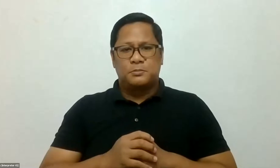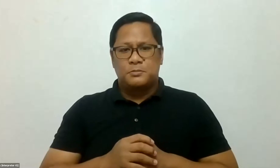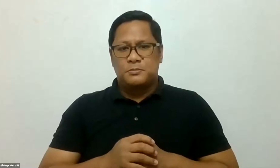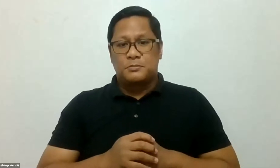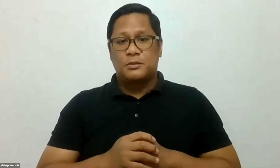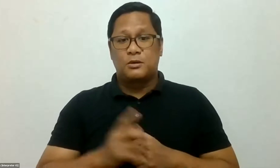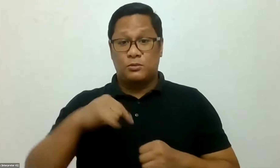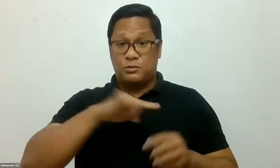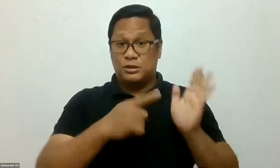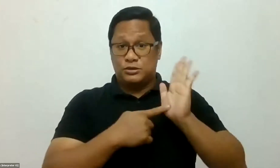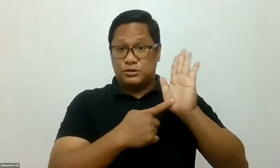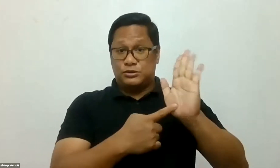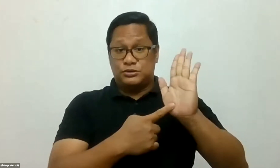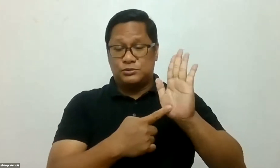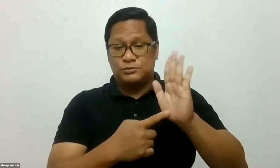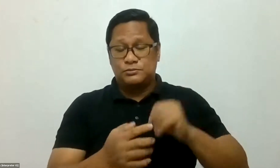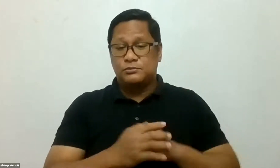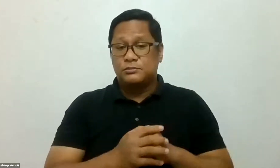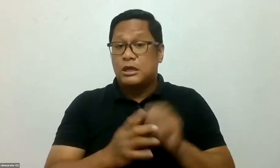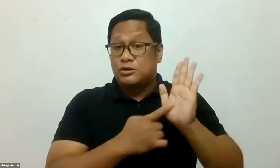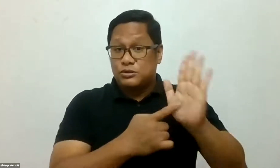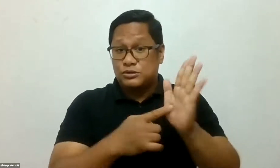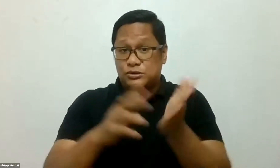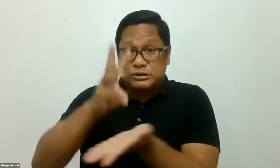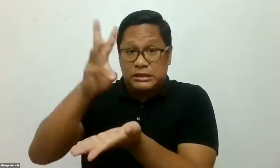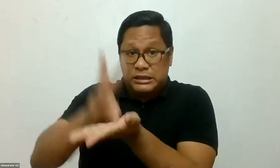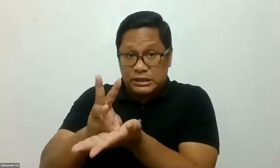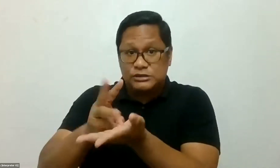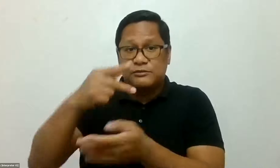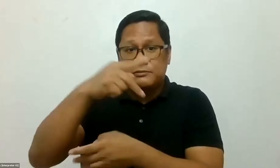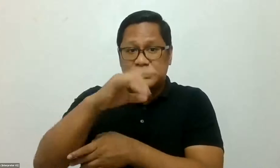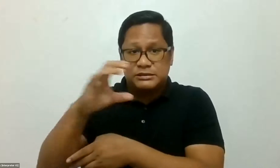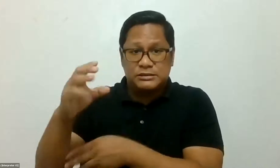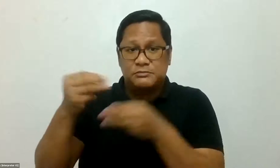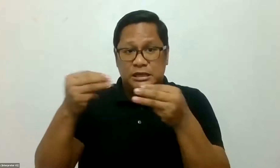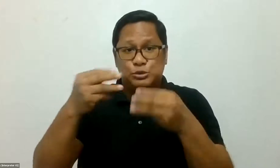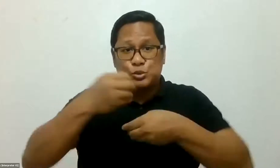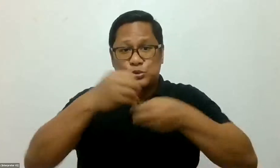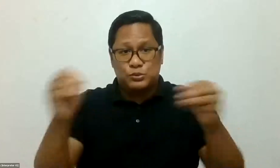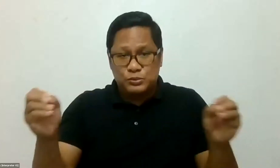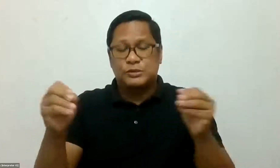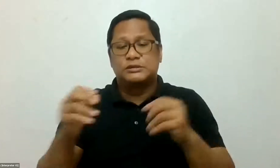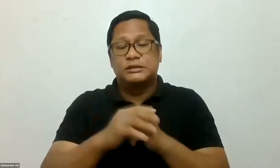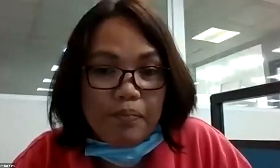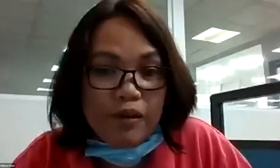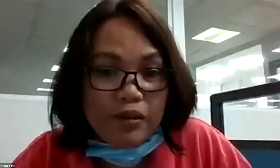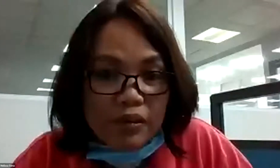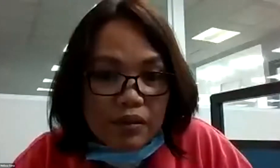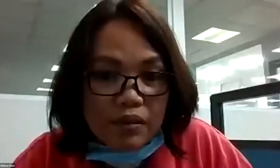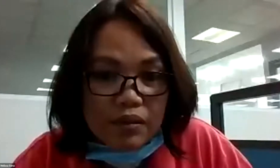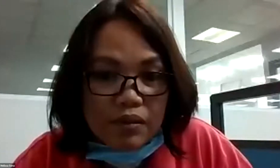we will show you the next slide, showing the location of the PCC Management Office in the Lung Center